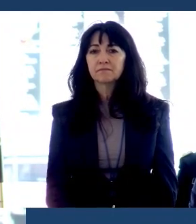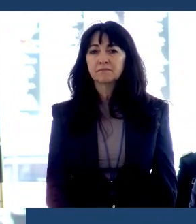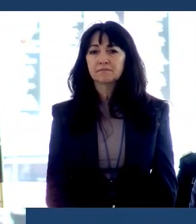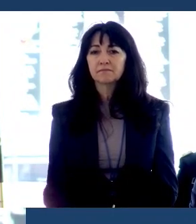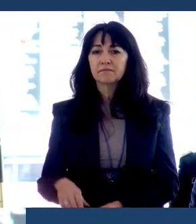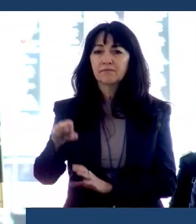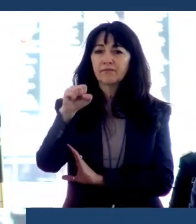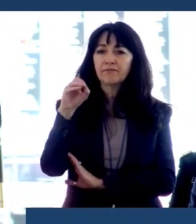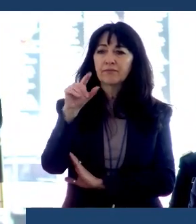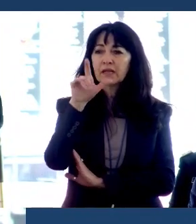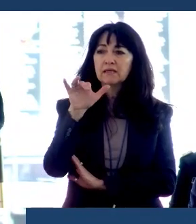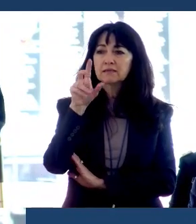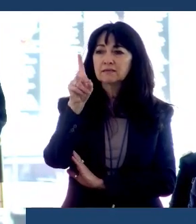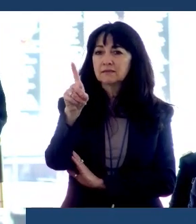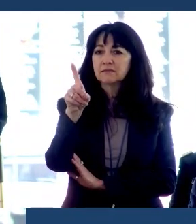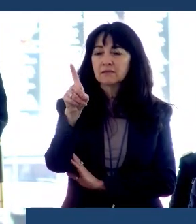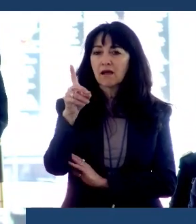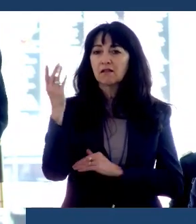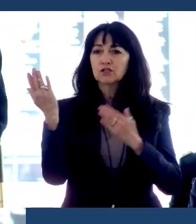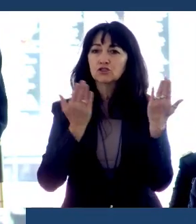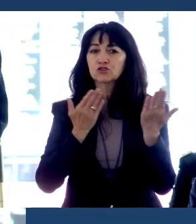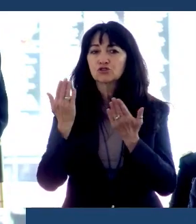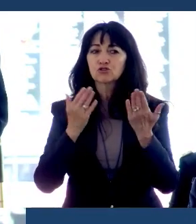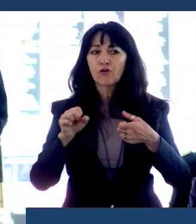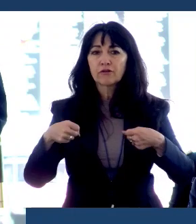Solid Service Motorcycle Club.